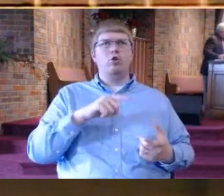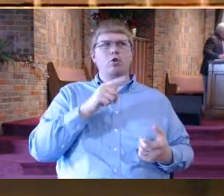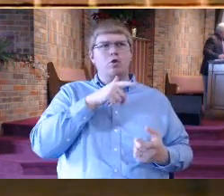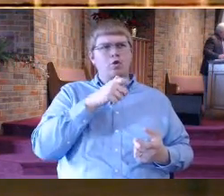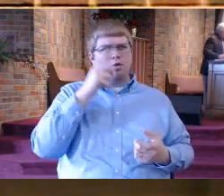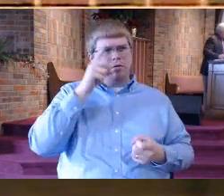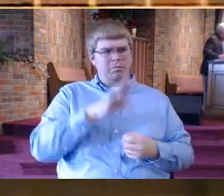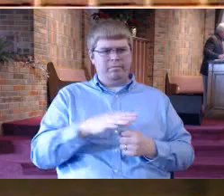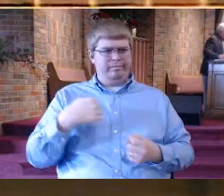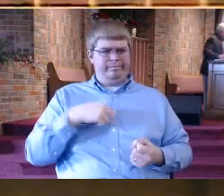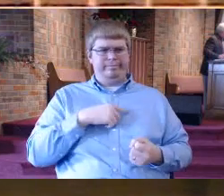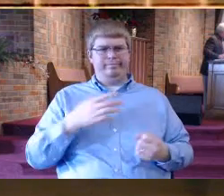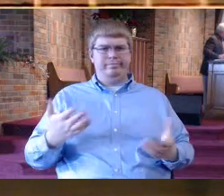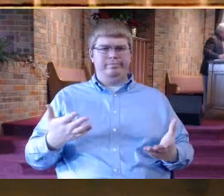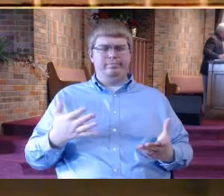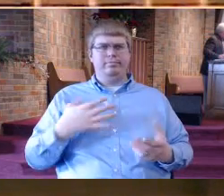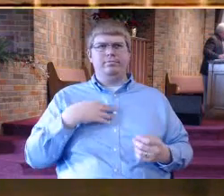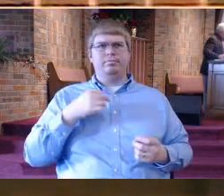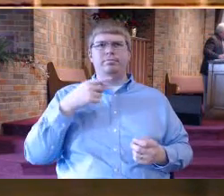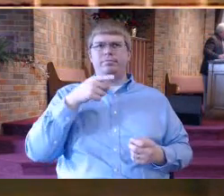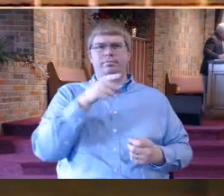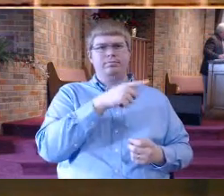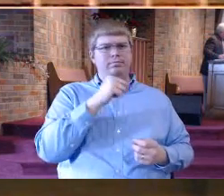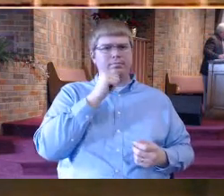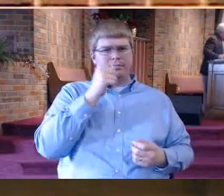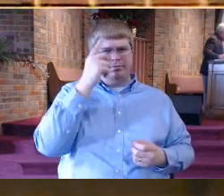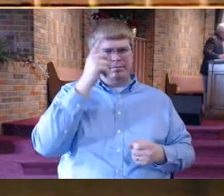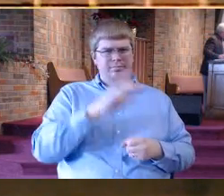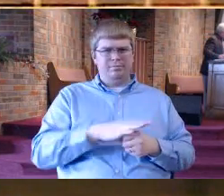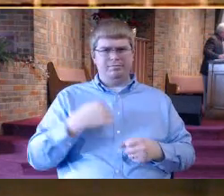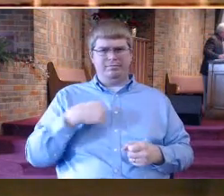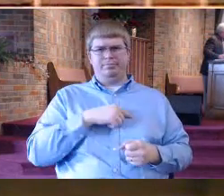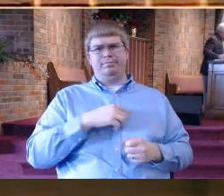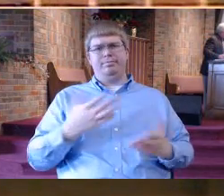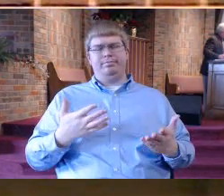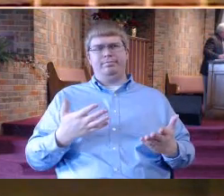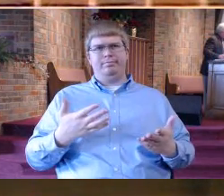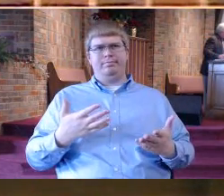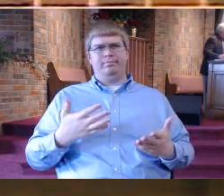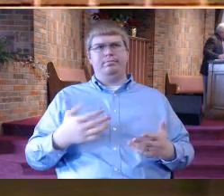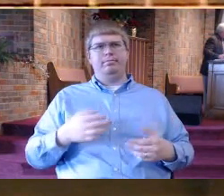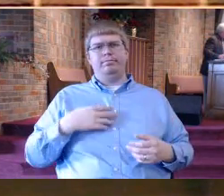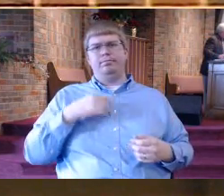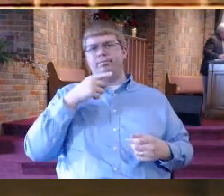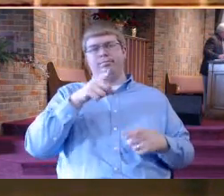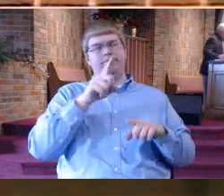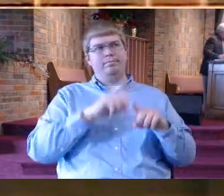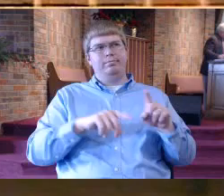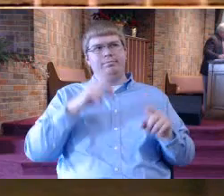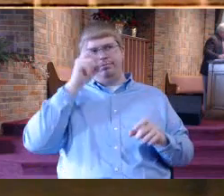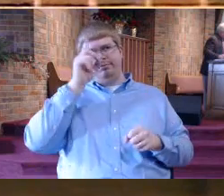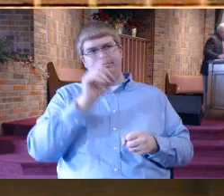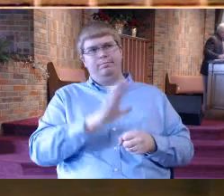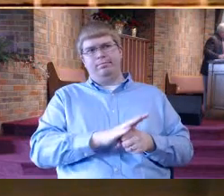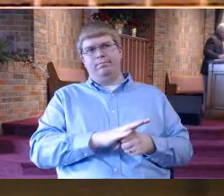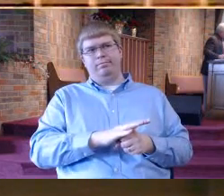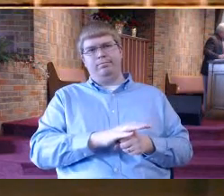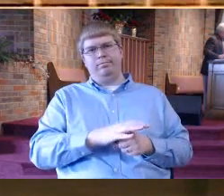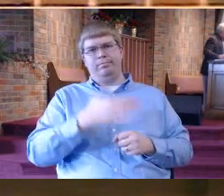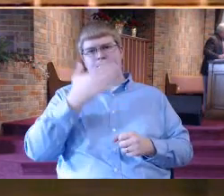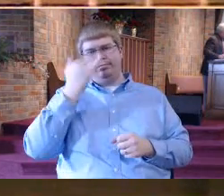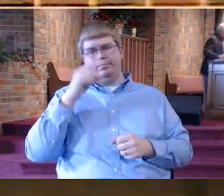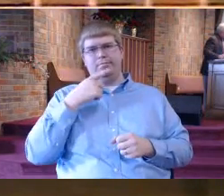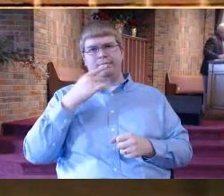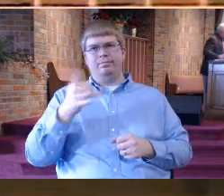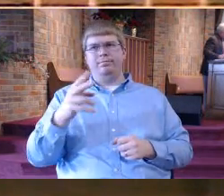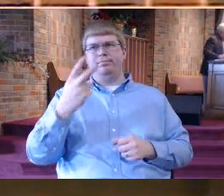of the Lord been revealed?" Therefore they could not believe, because Isaiah said again, "He has blinded their eyes and hardened their heart, lest they should